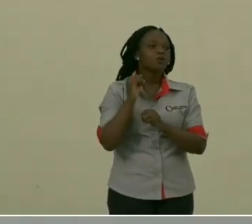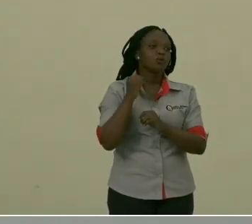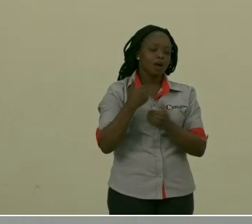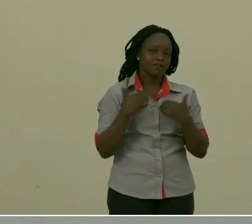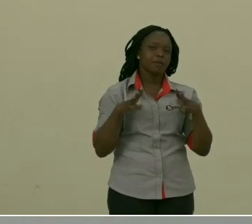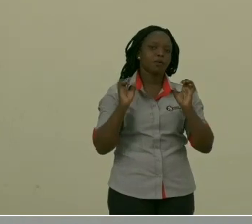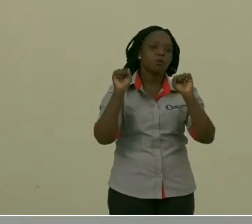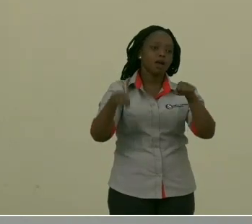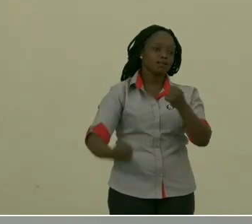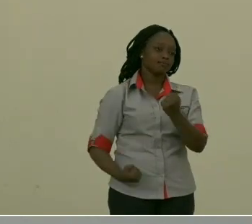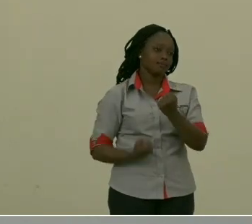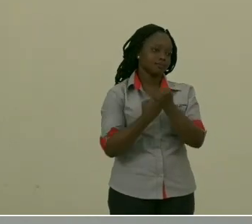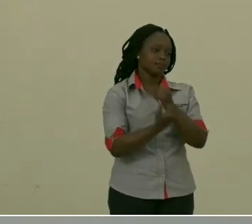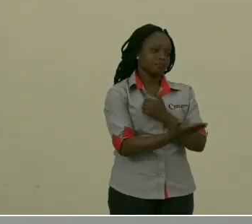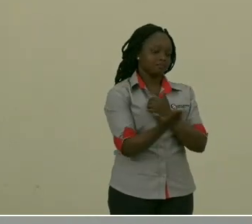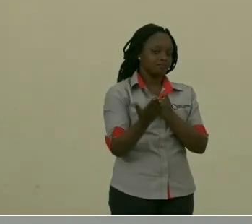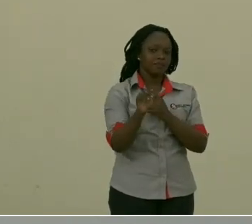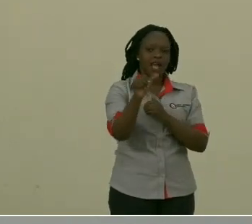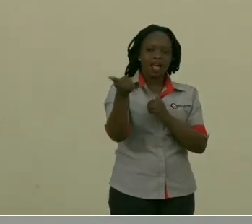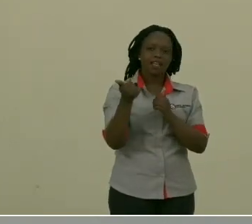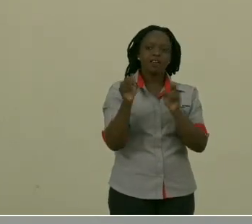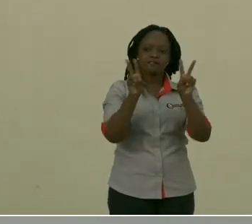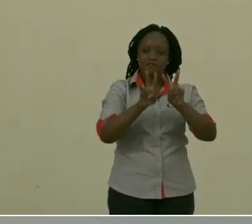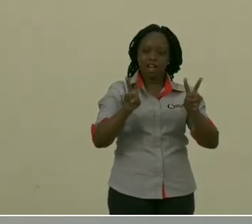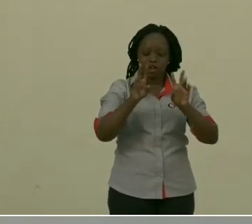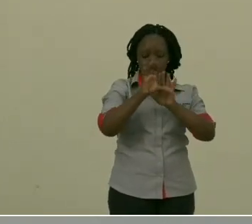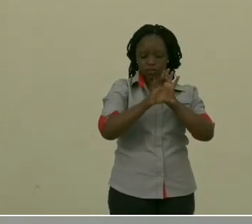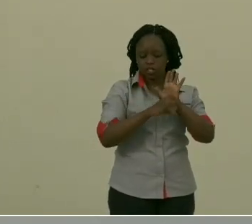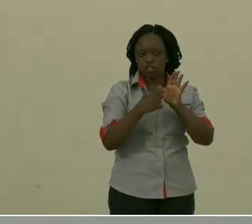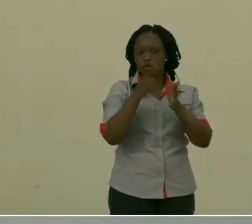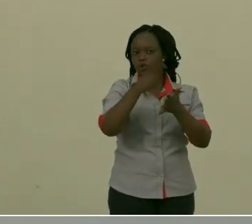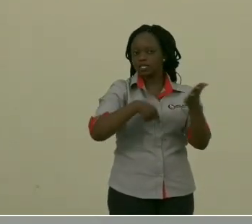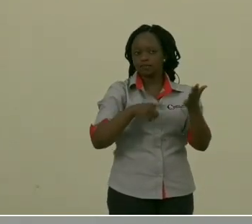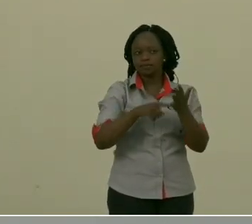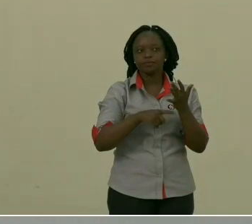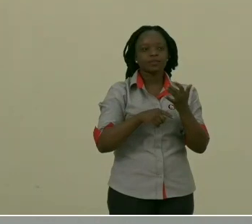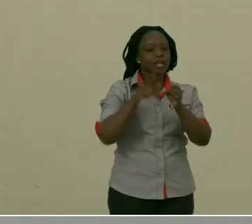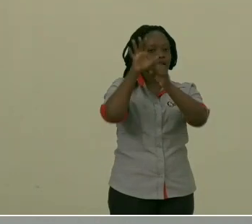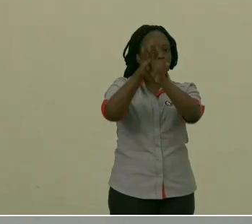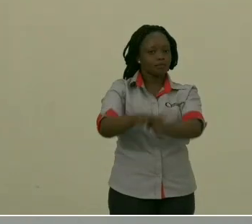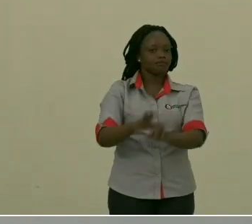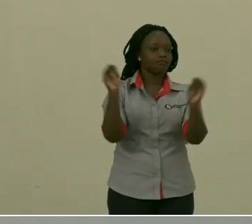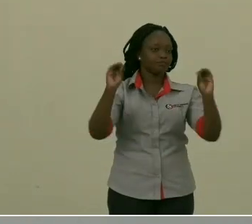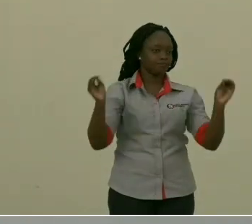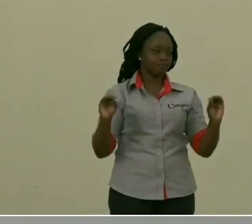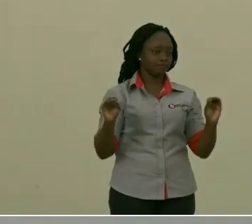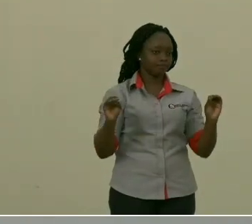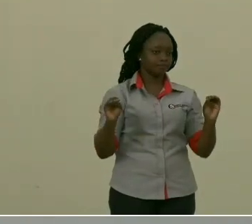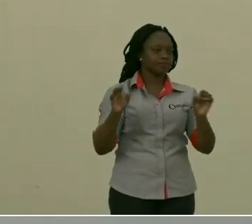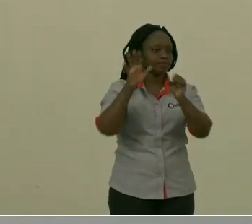you. Another value in the Constitution that we have is called non-discrimination,